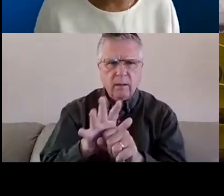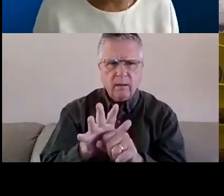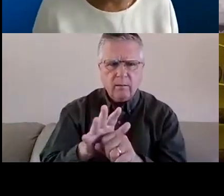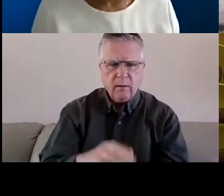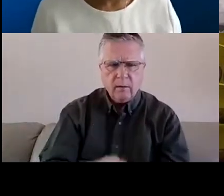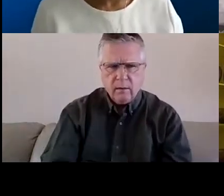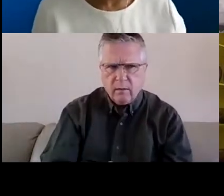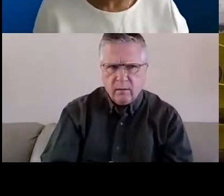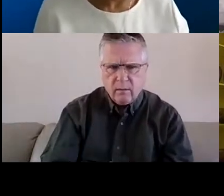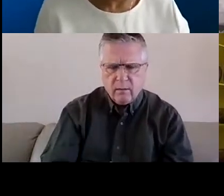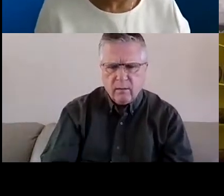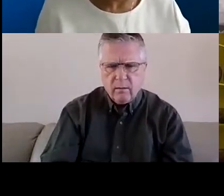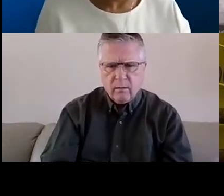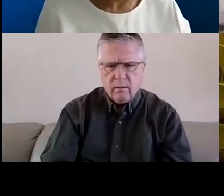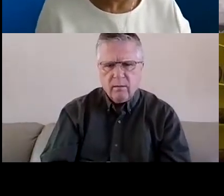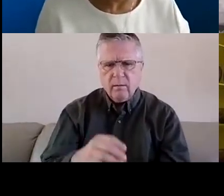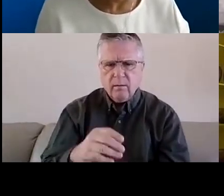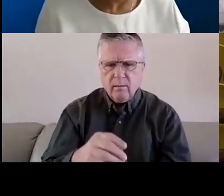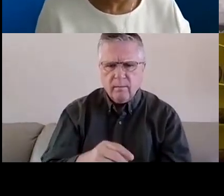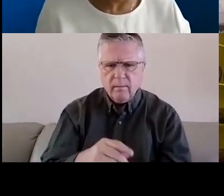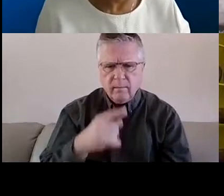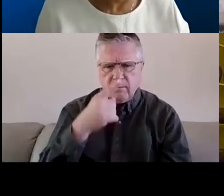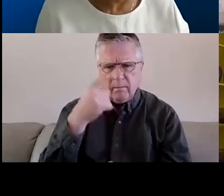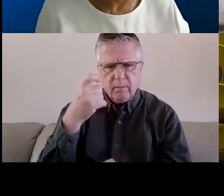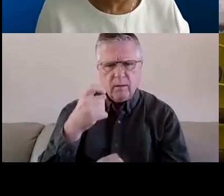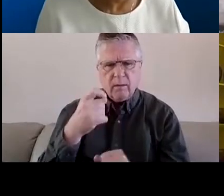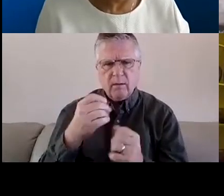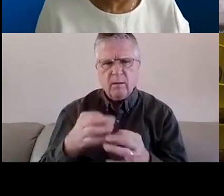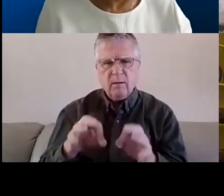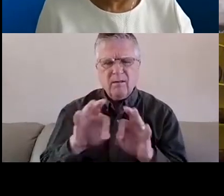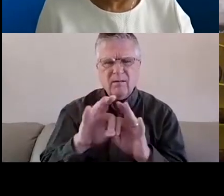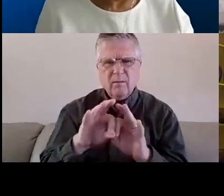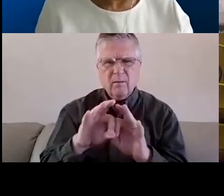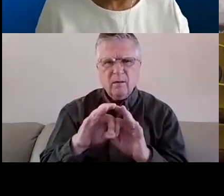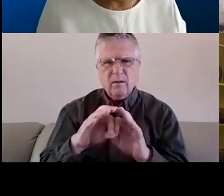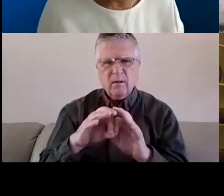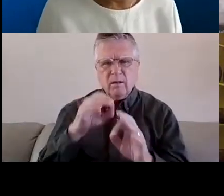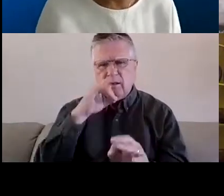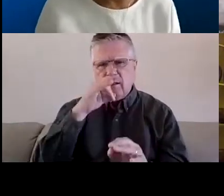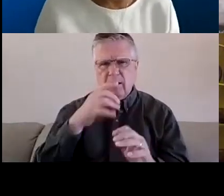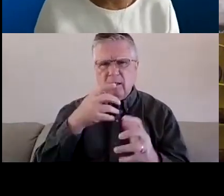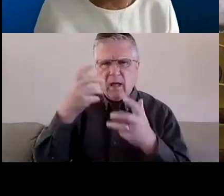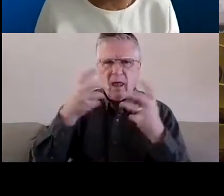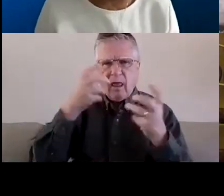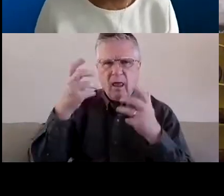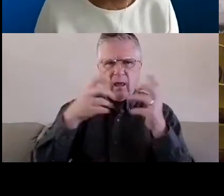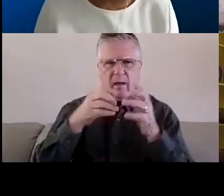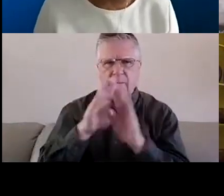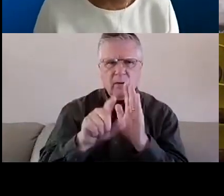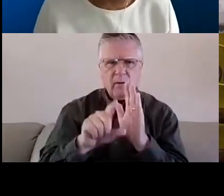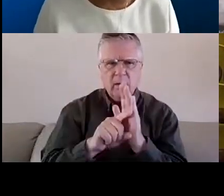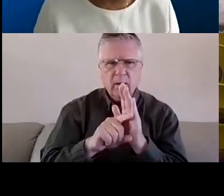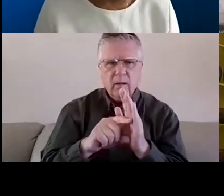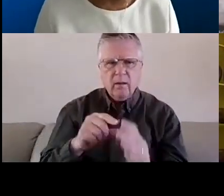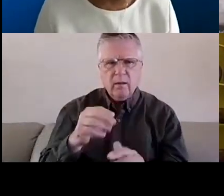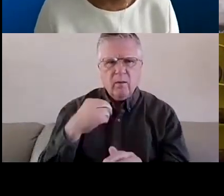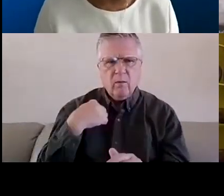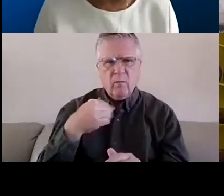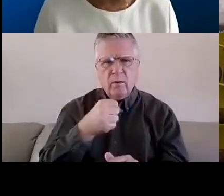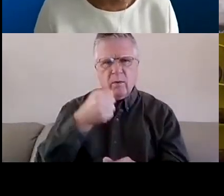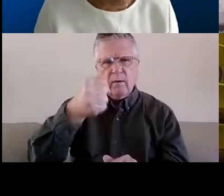It is of great importance to factor in these forgotten children who are housed in a